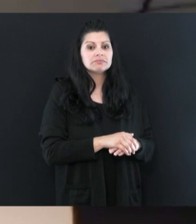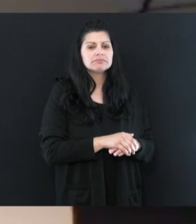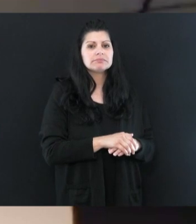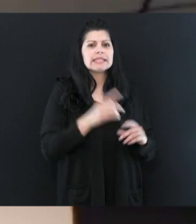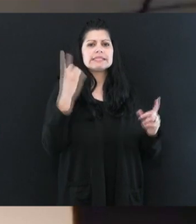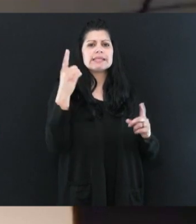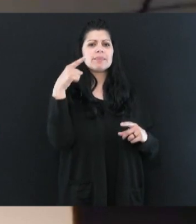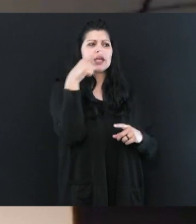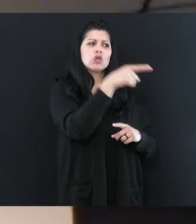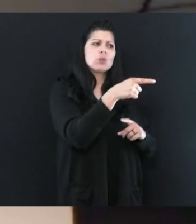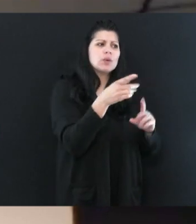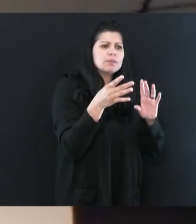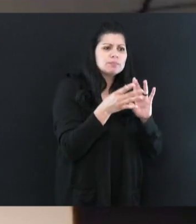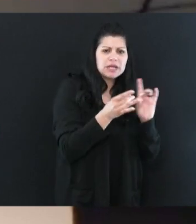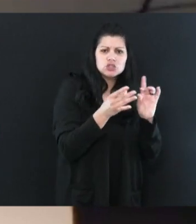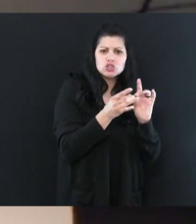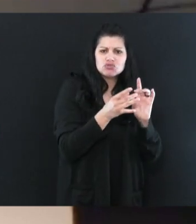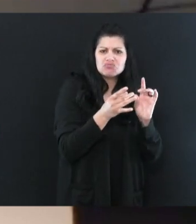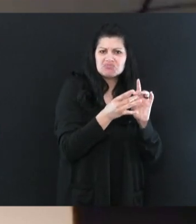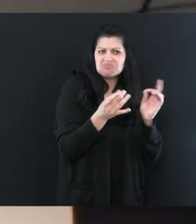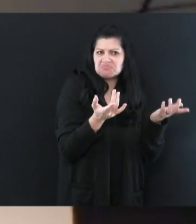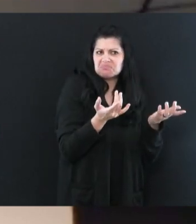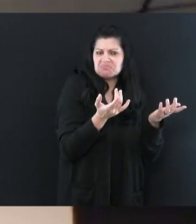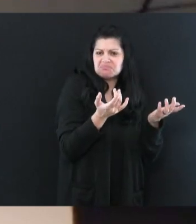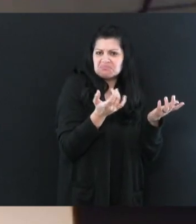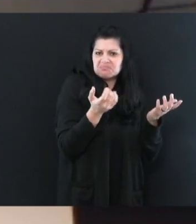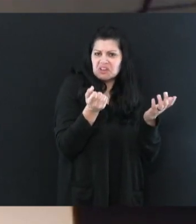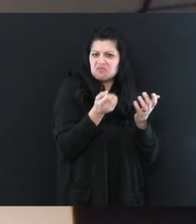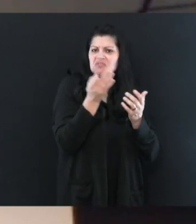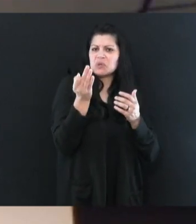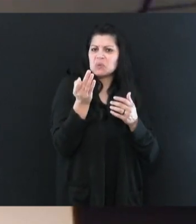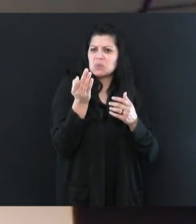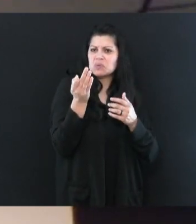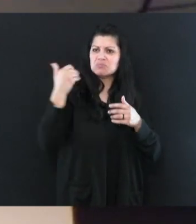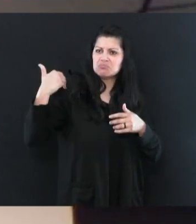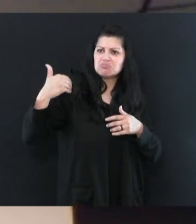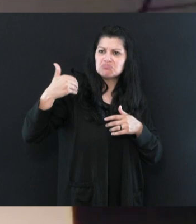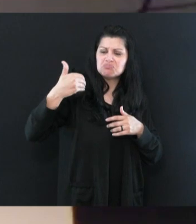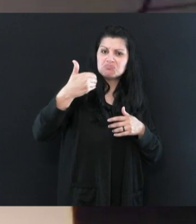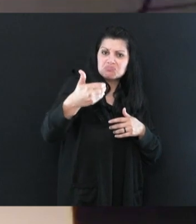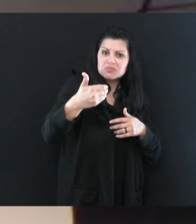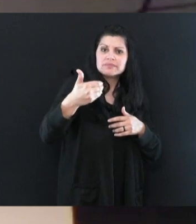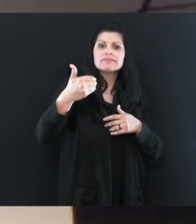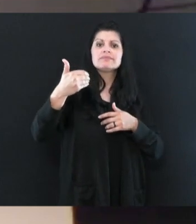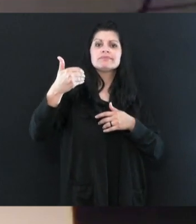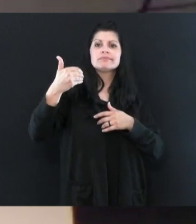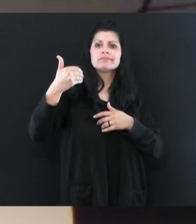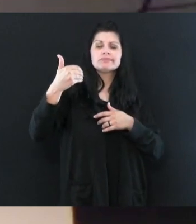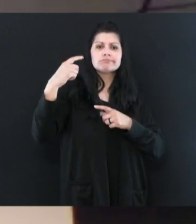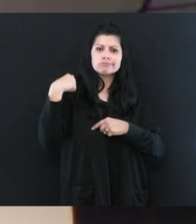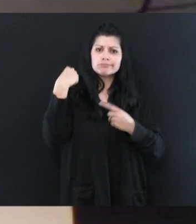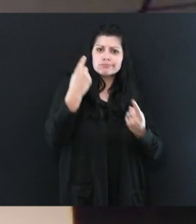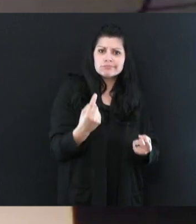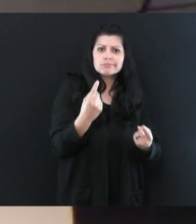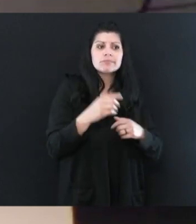mentioned several times over the last couple weeks, but there have been reports to our newsroom that